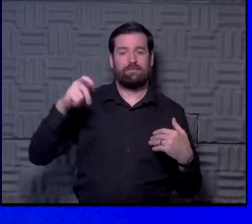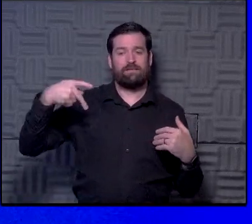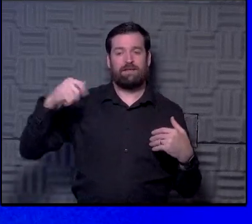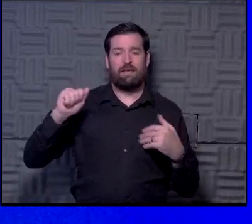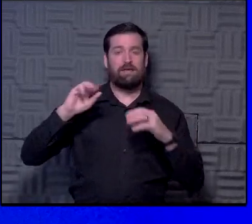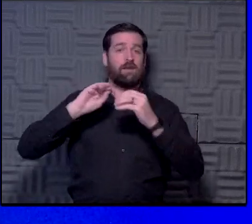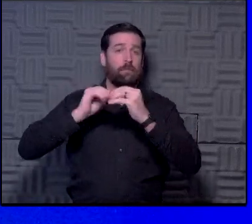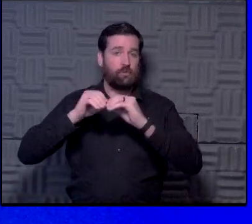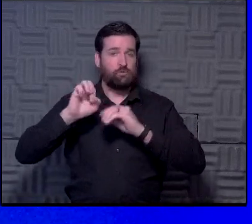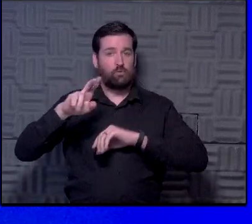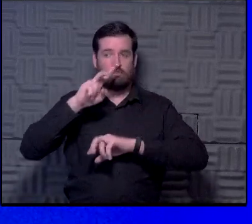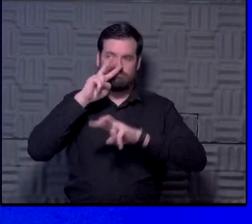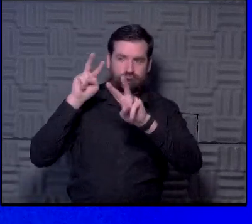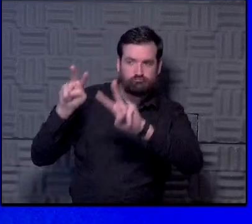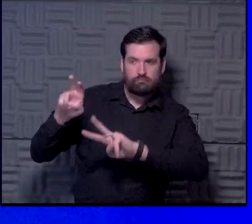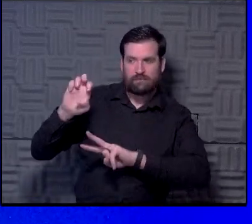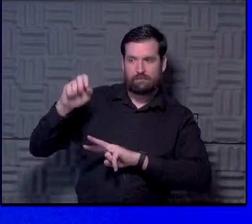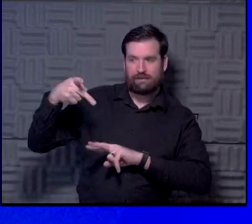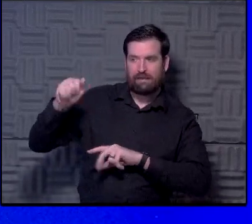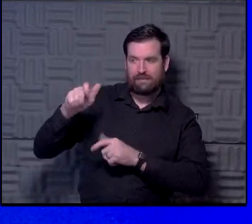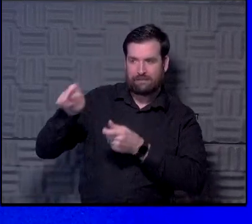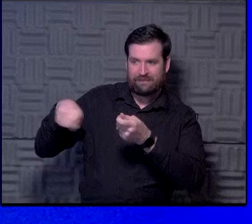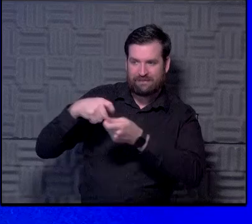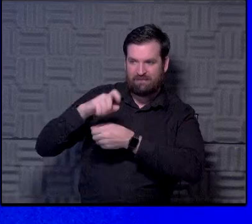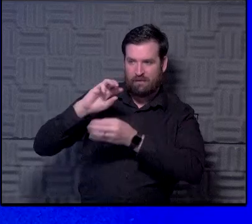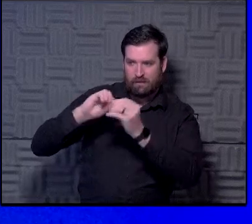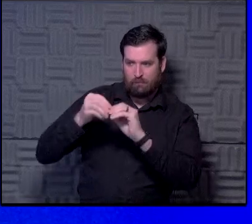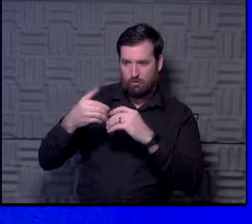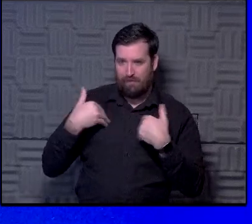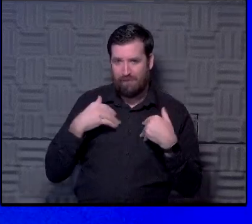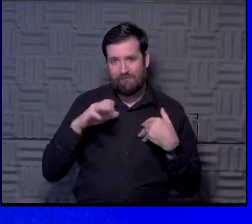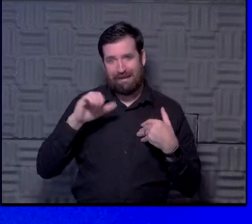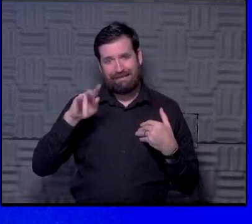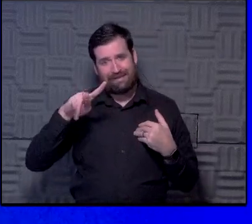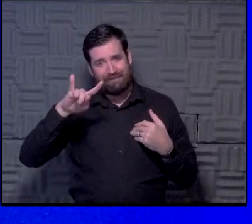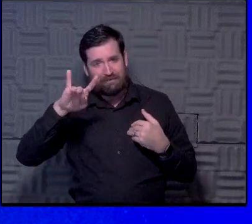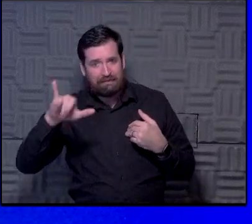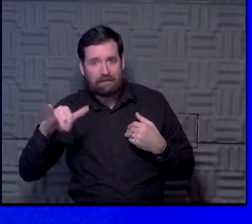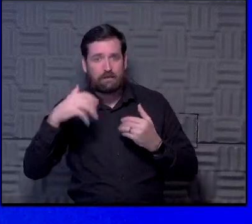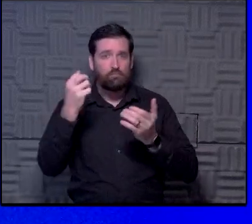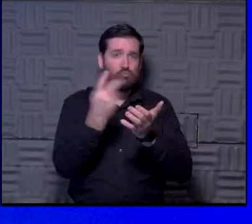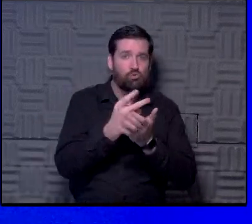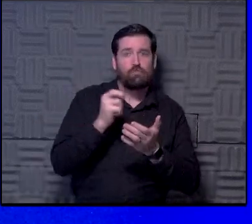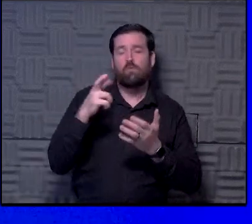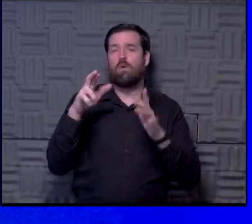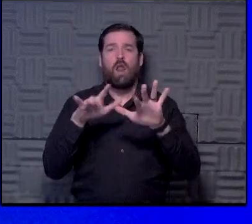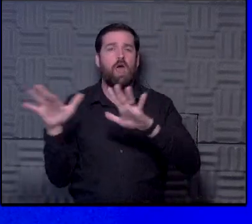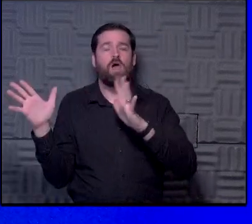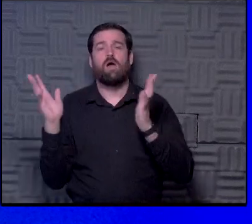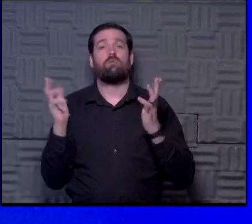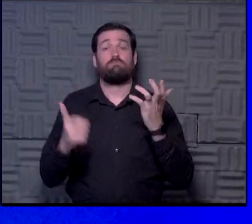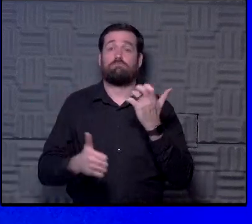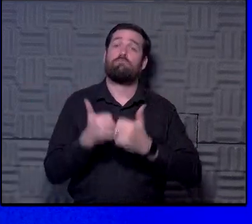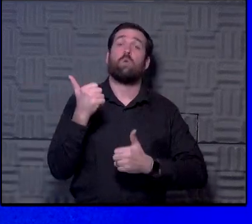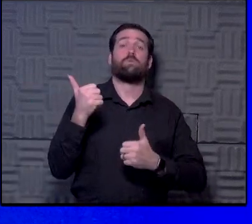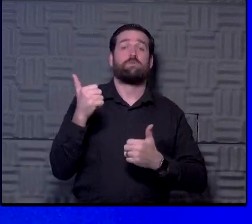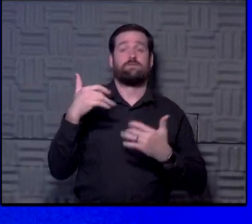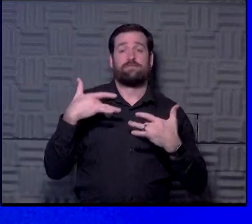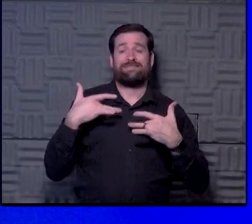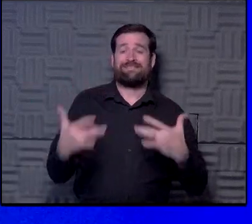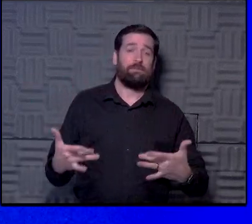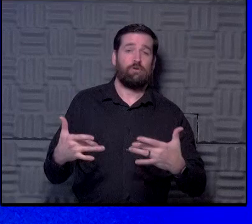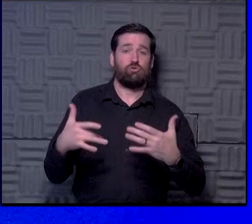you can go to the EPA and look up the specific number to see if it has activity and if it's approved or whatnot. But really, most